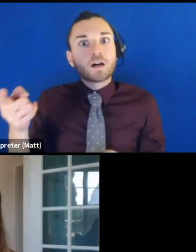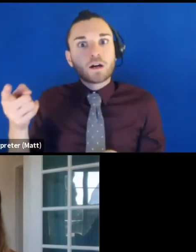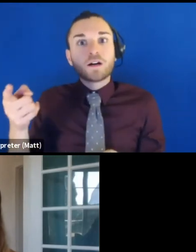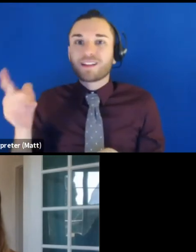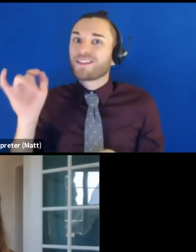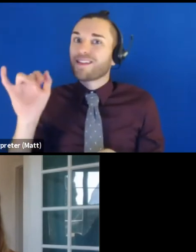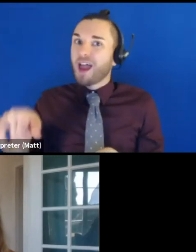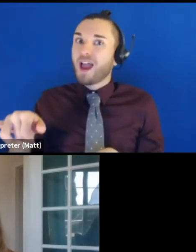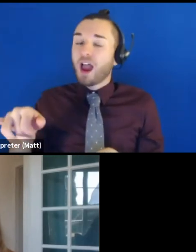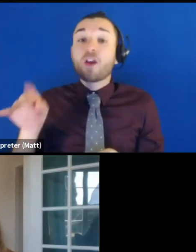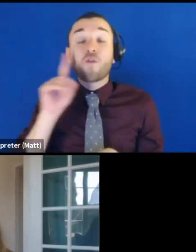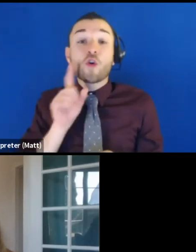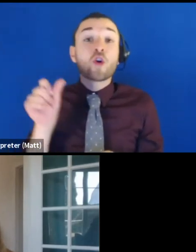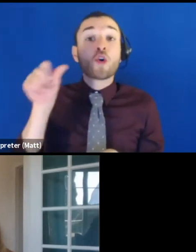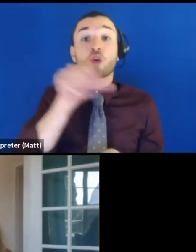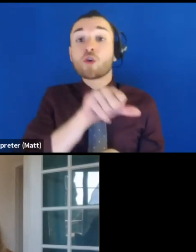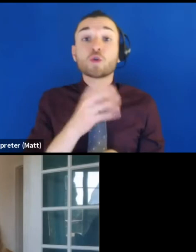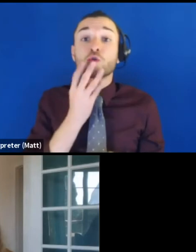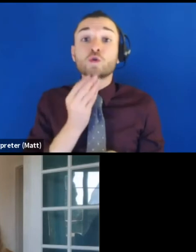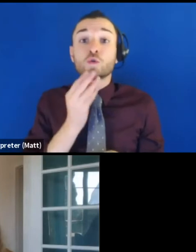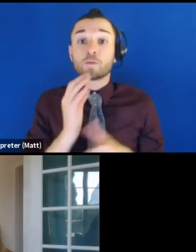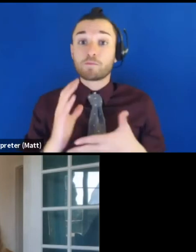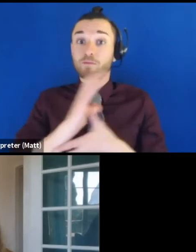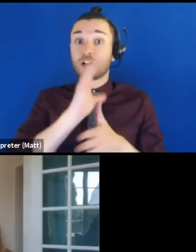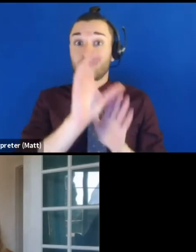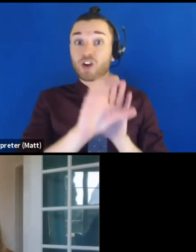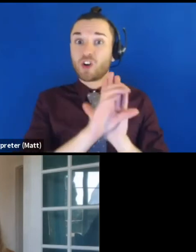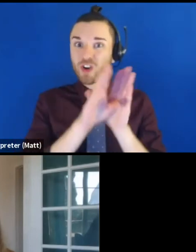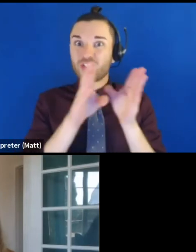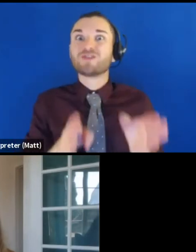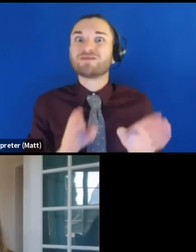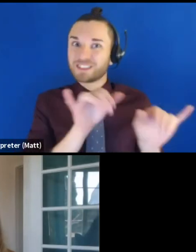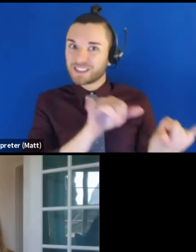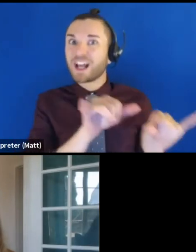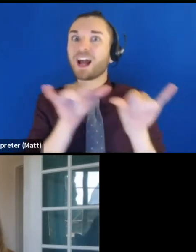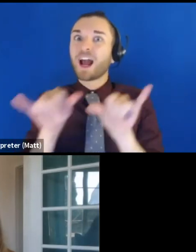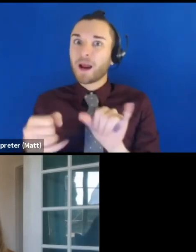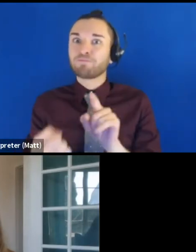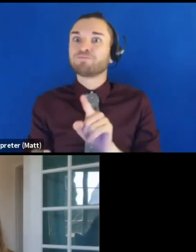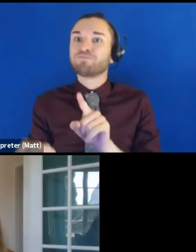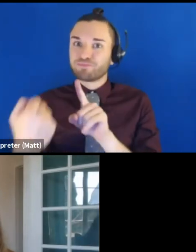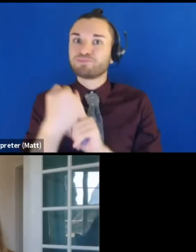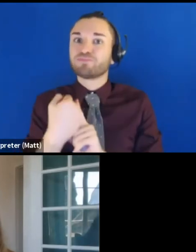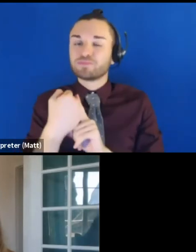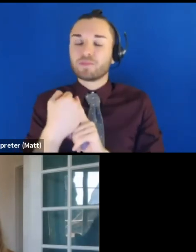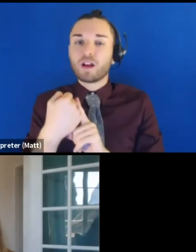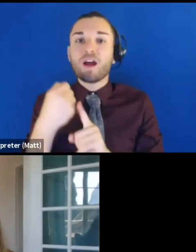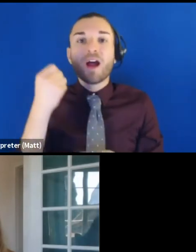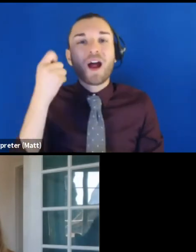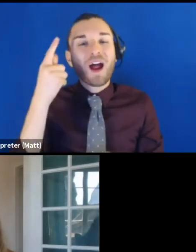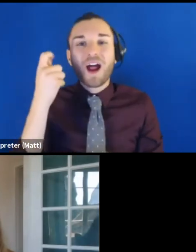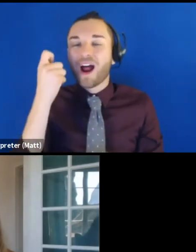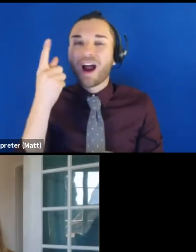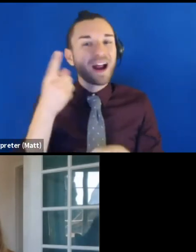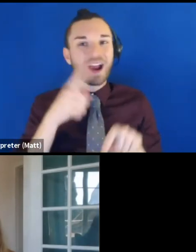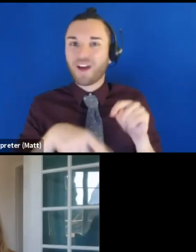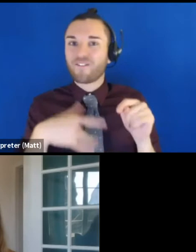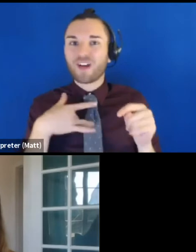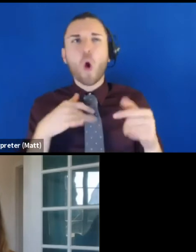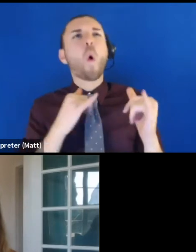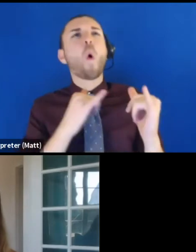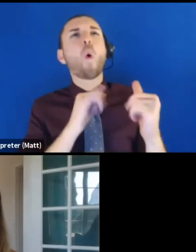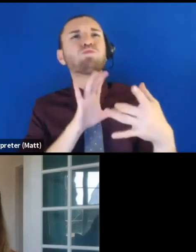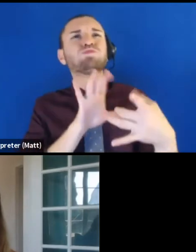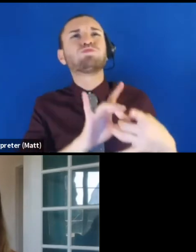protagonists that I find the most interesting about the recent years are not ones that offer easy identification, but